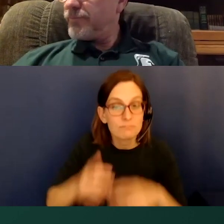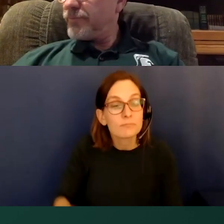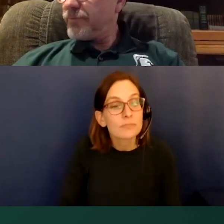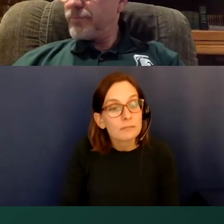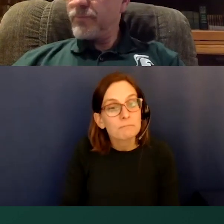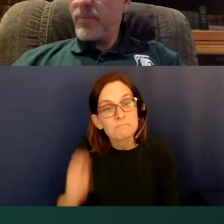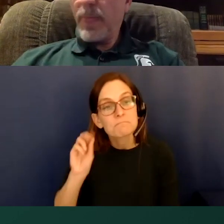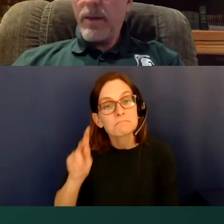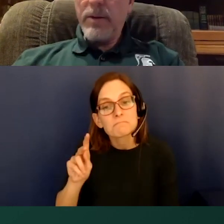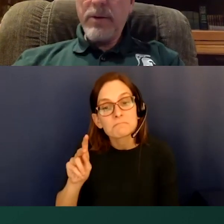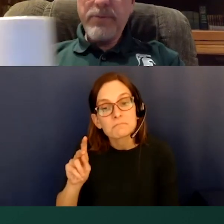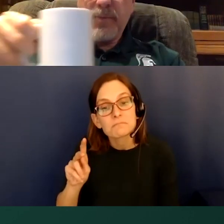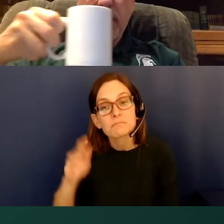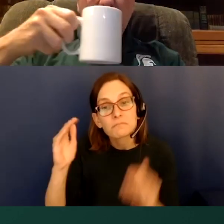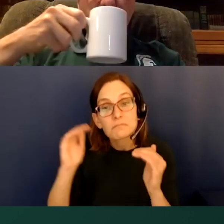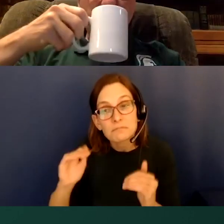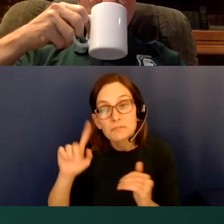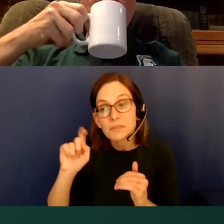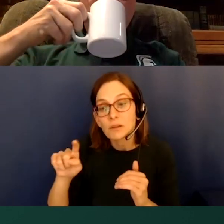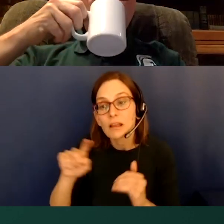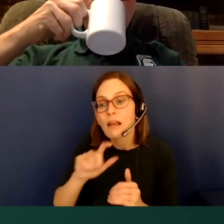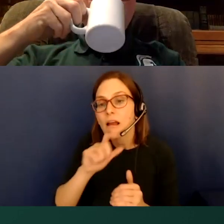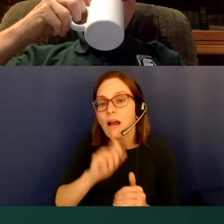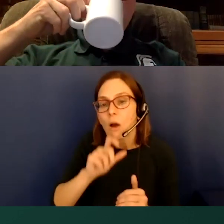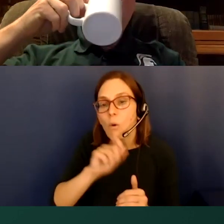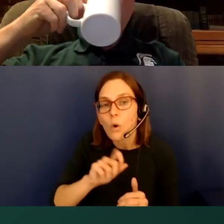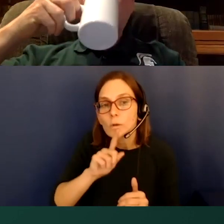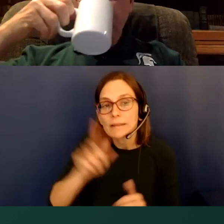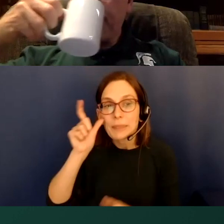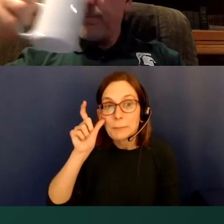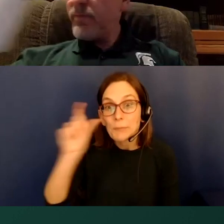Okay. Next question is, how old is the moon?